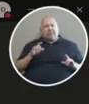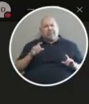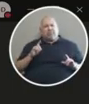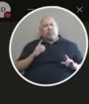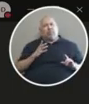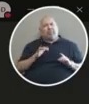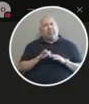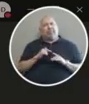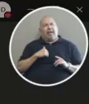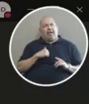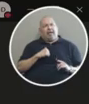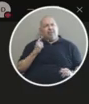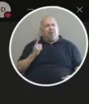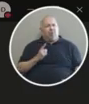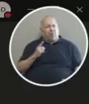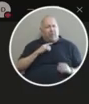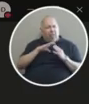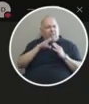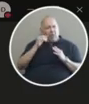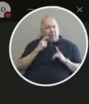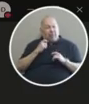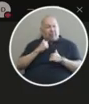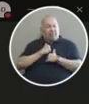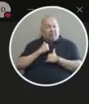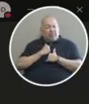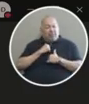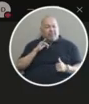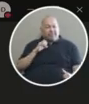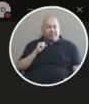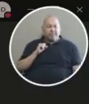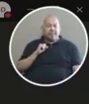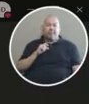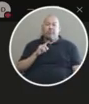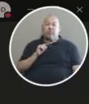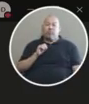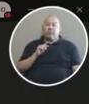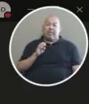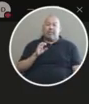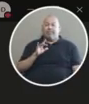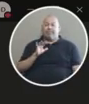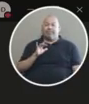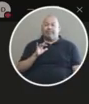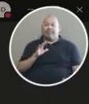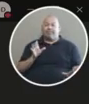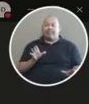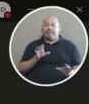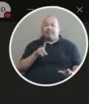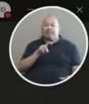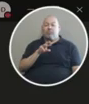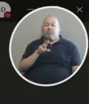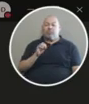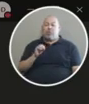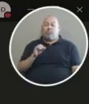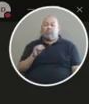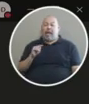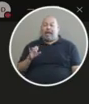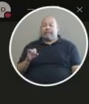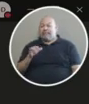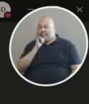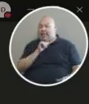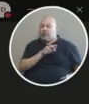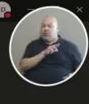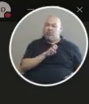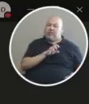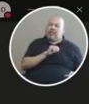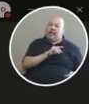One thing that I've always learned from the military is to be proactive, not reactive.